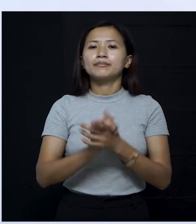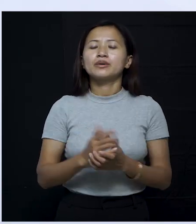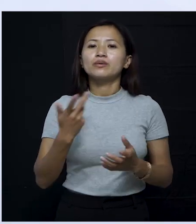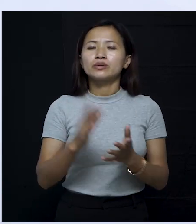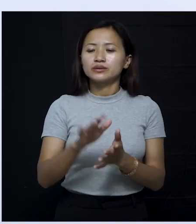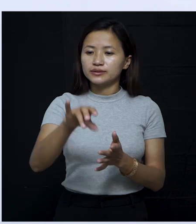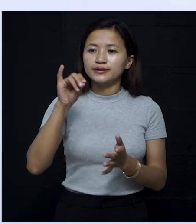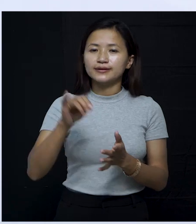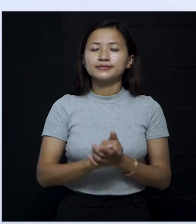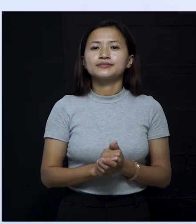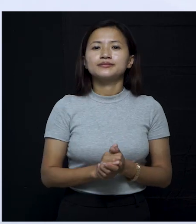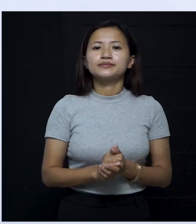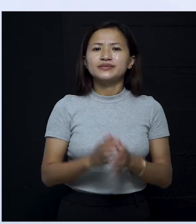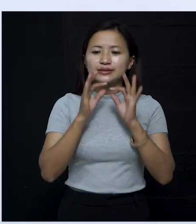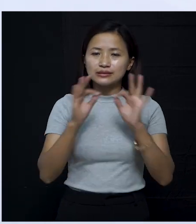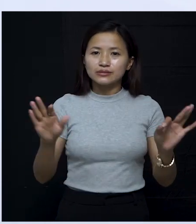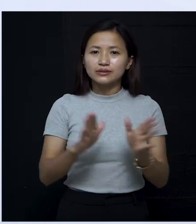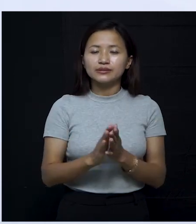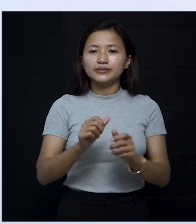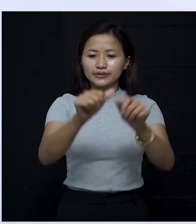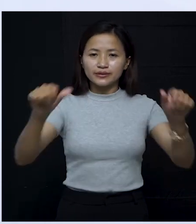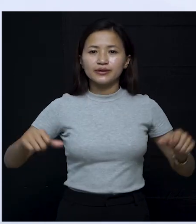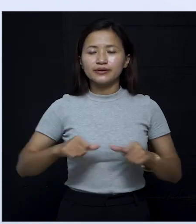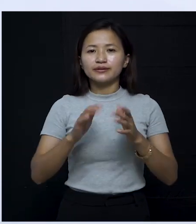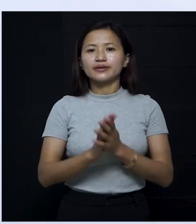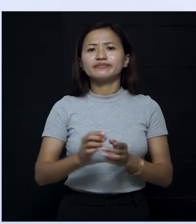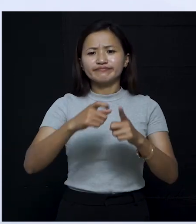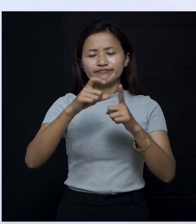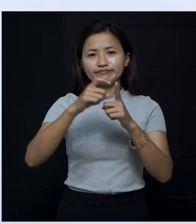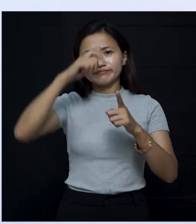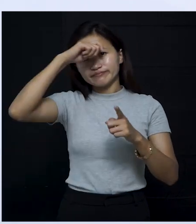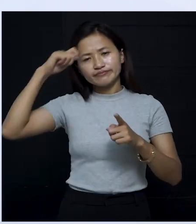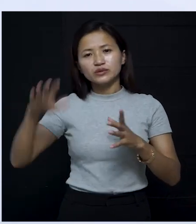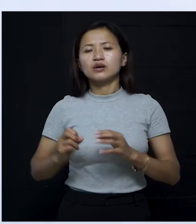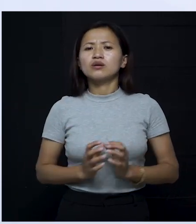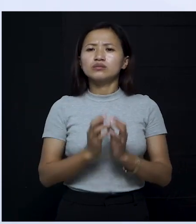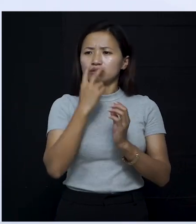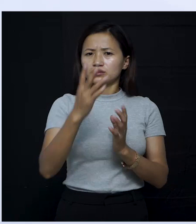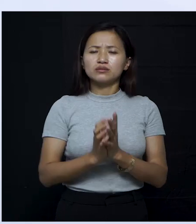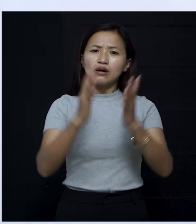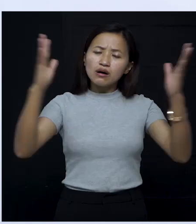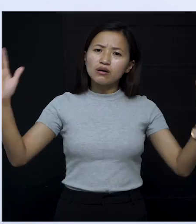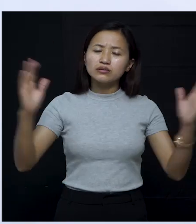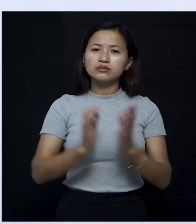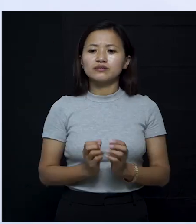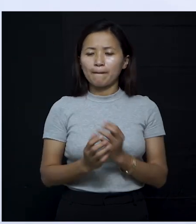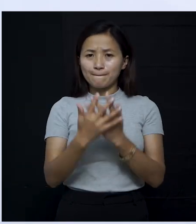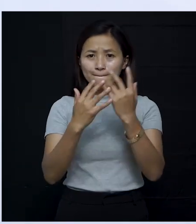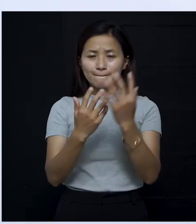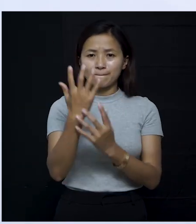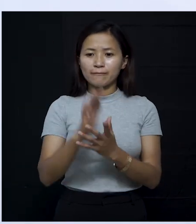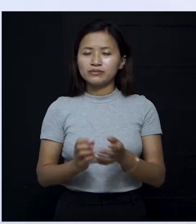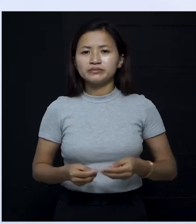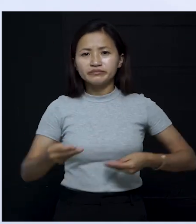where we can get it, isn't it? Especially the main area is Dimapur side. When you are coming up, you see lots of pineapples being sold there, isn't it?